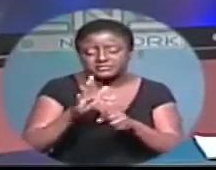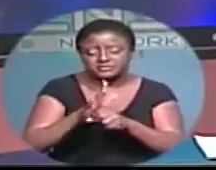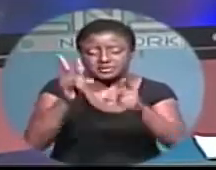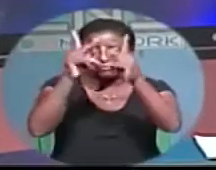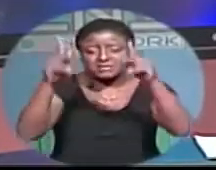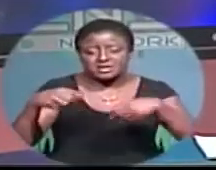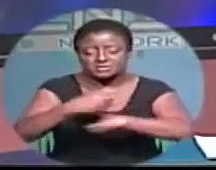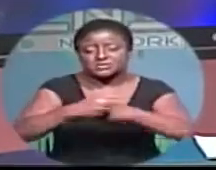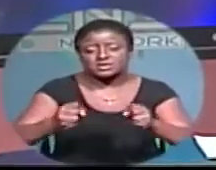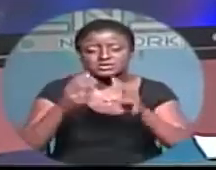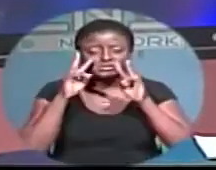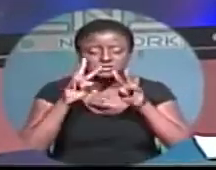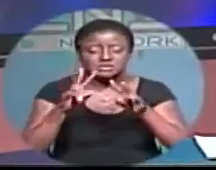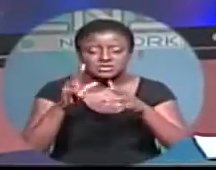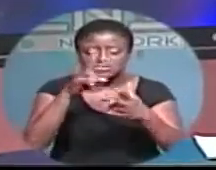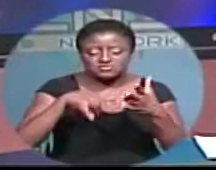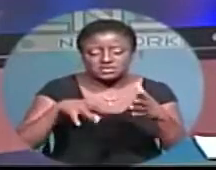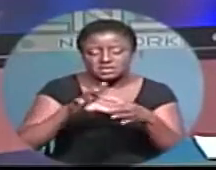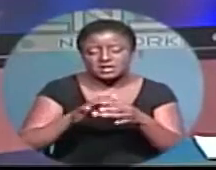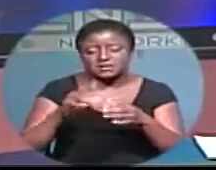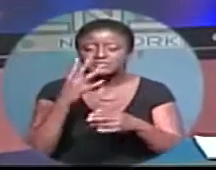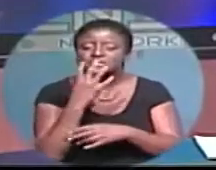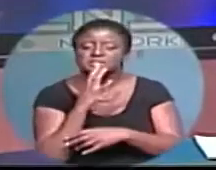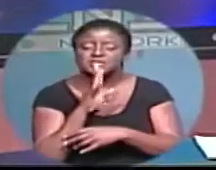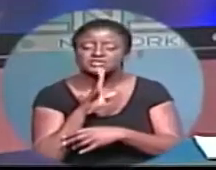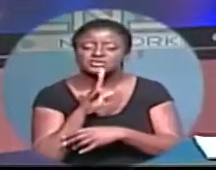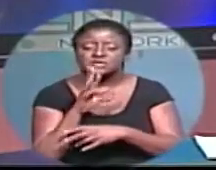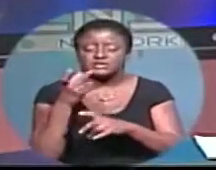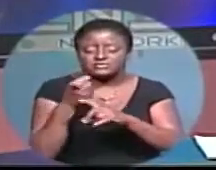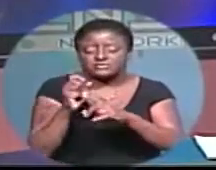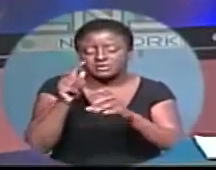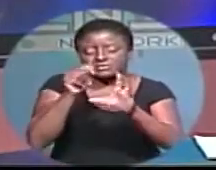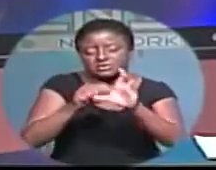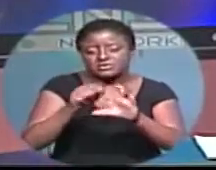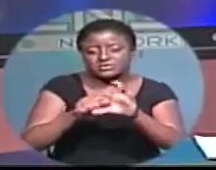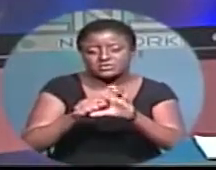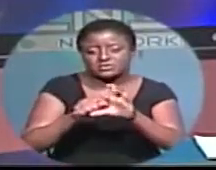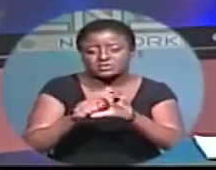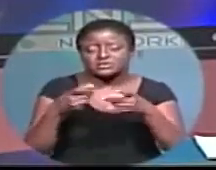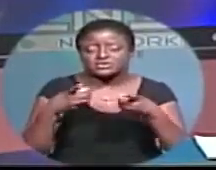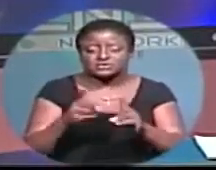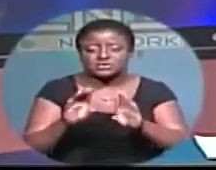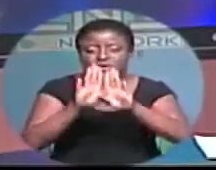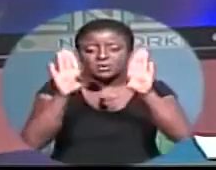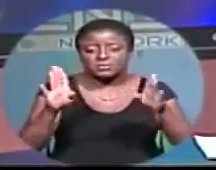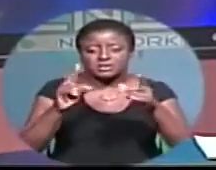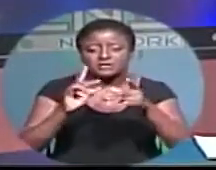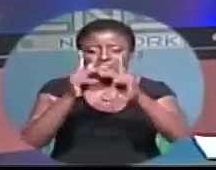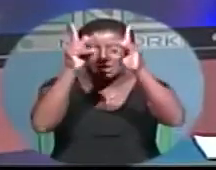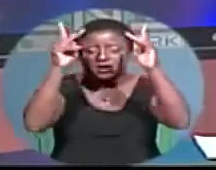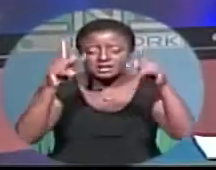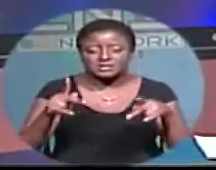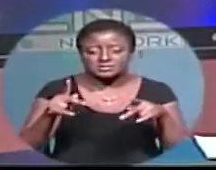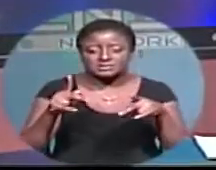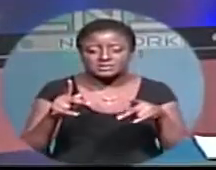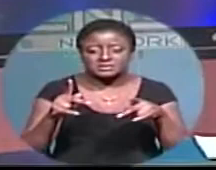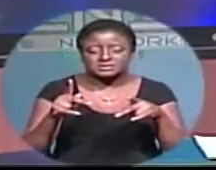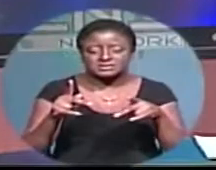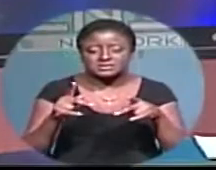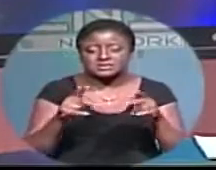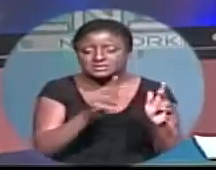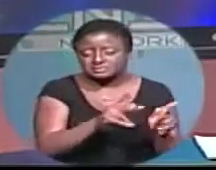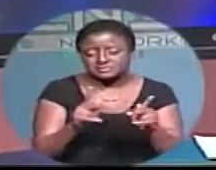reading of the speech from the throne, the feature event of the opening of Parliament. Attendees erupted into rounds of applause and expressions